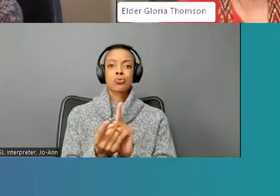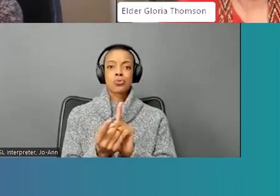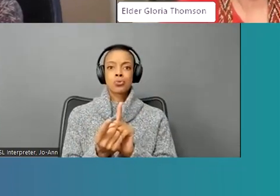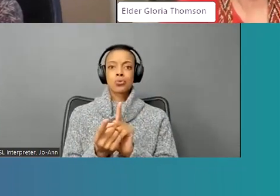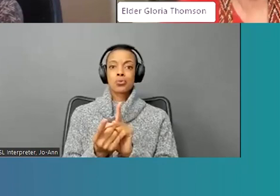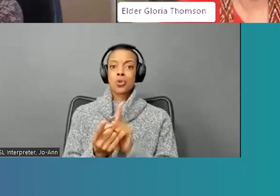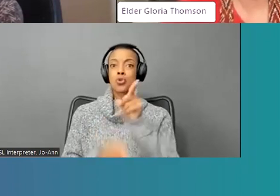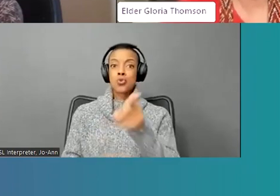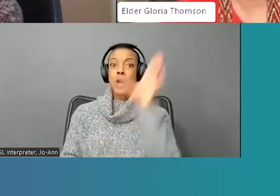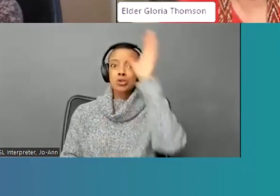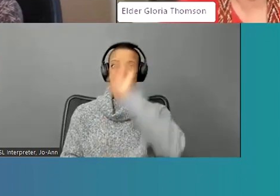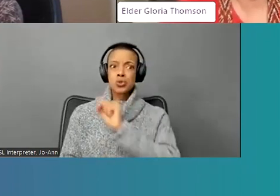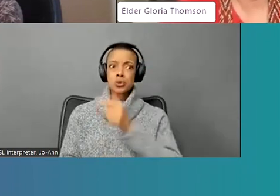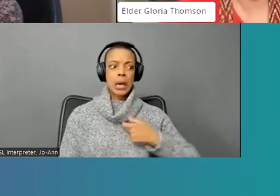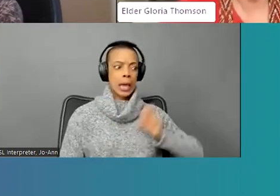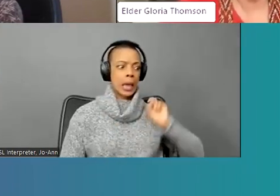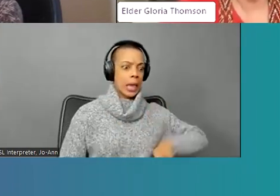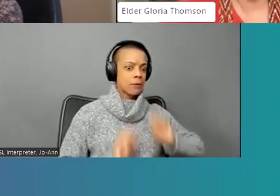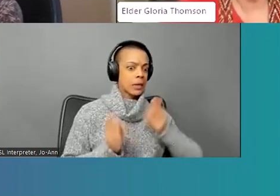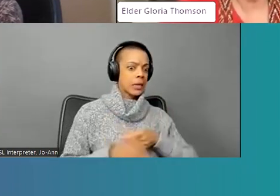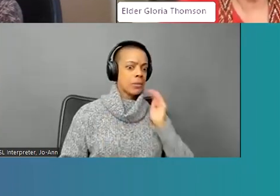them tobacco for a gift.